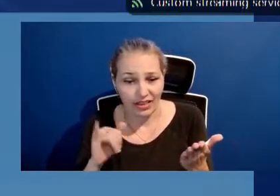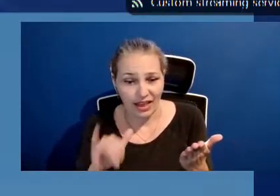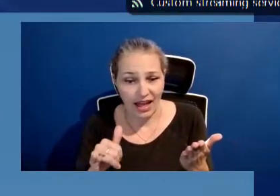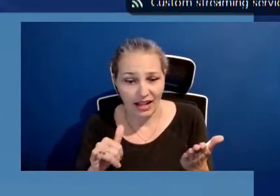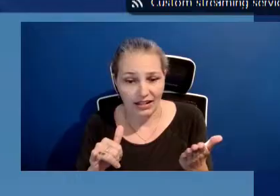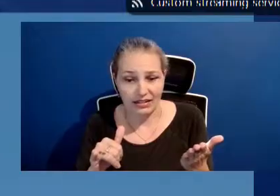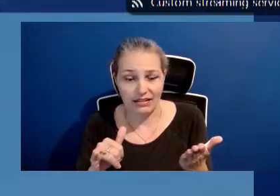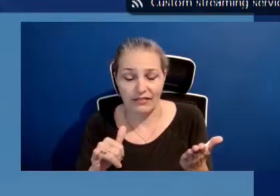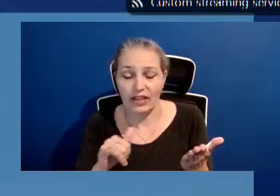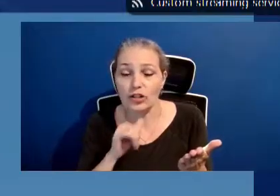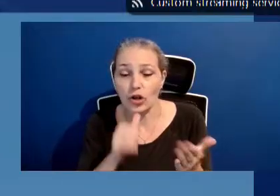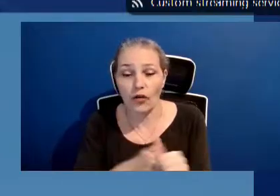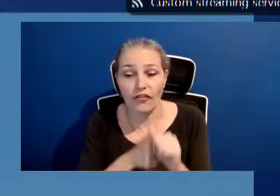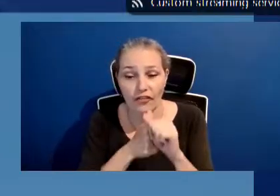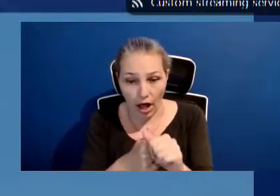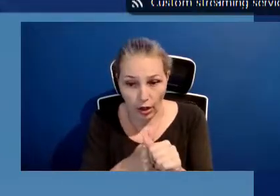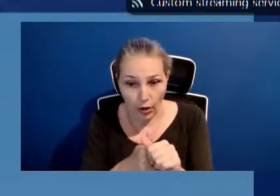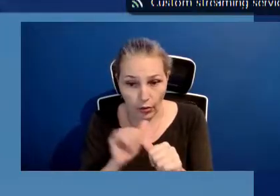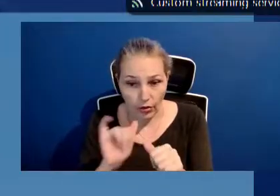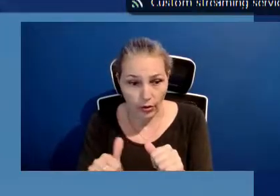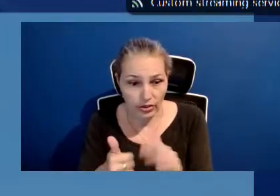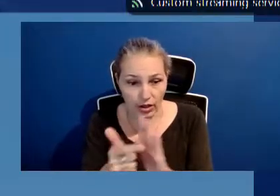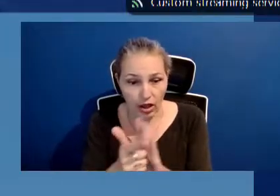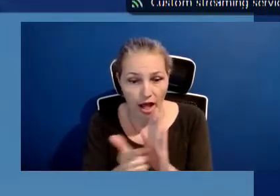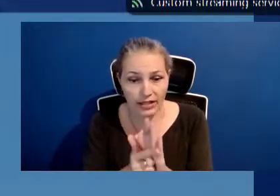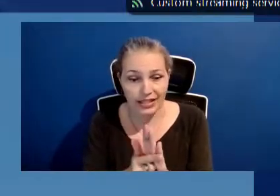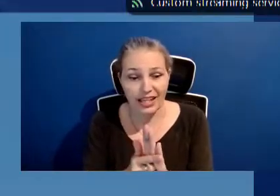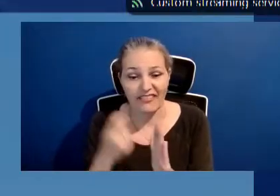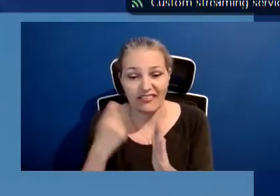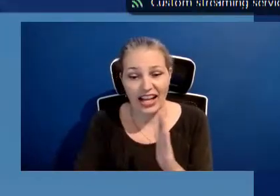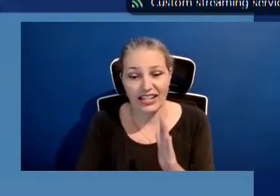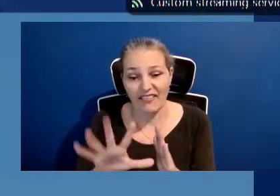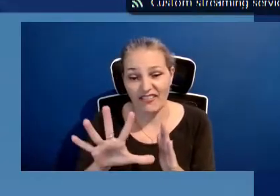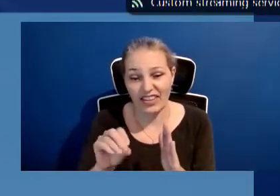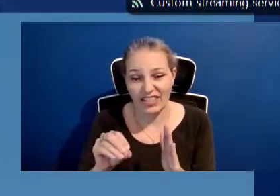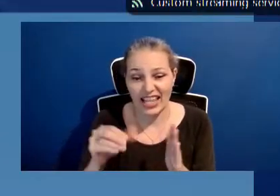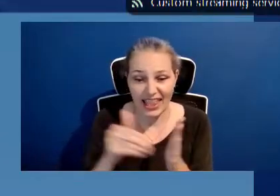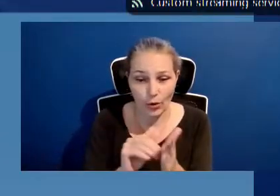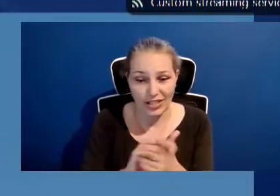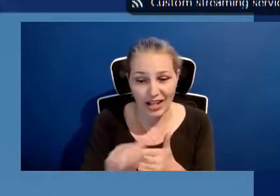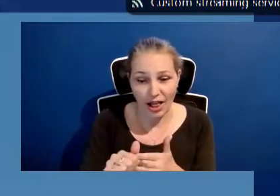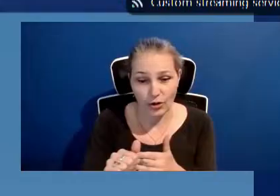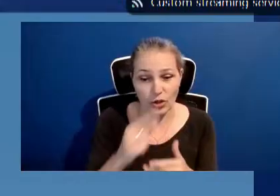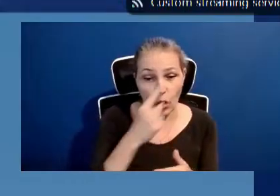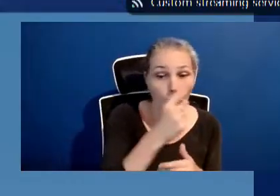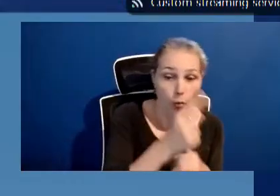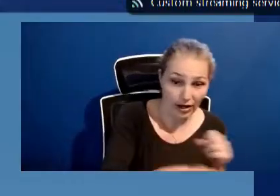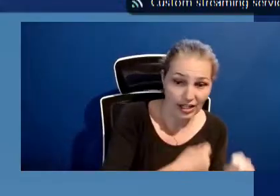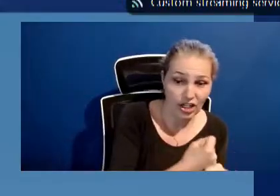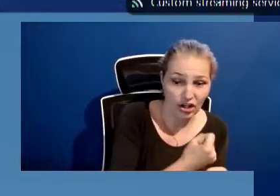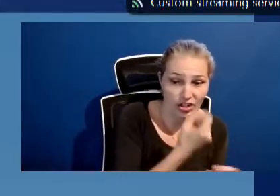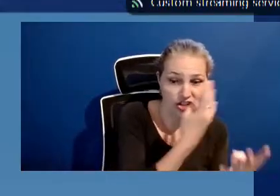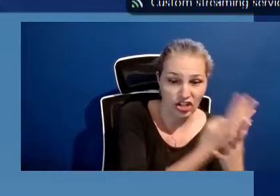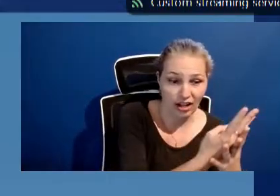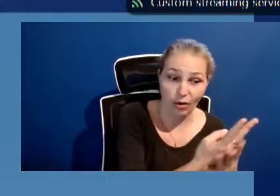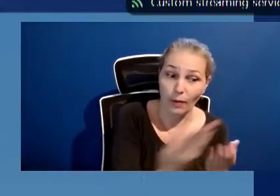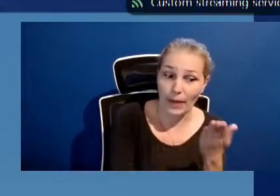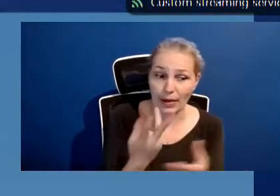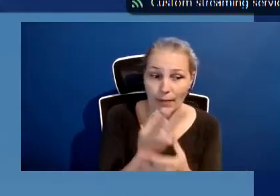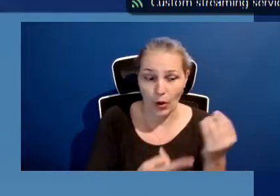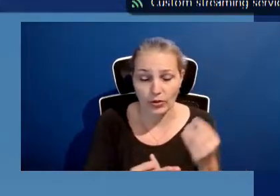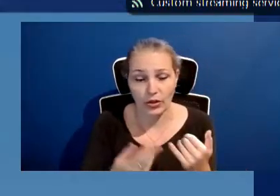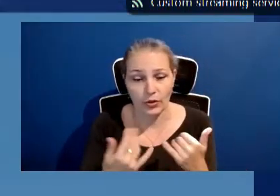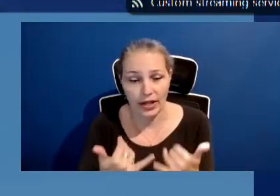Supervisors extended LA County's price gouging protections with regards to housing until the end of this month, July 31st